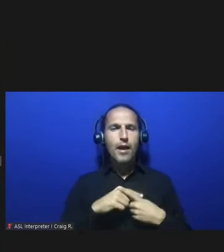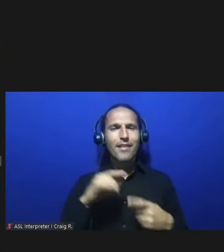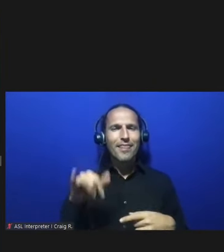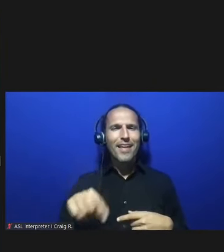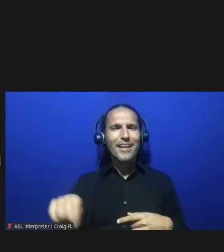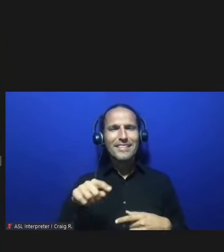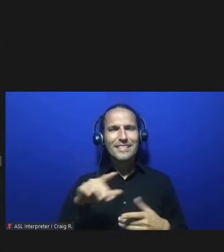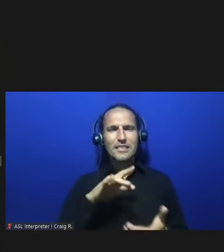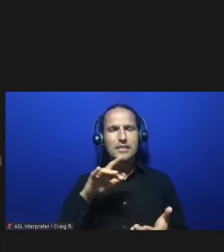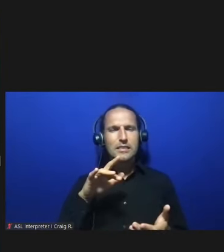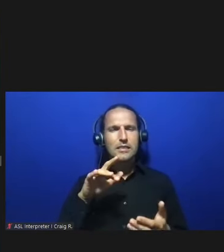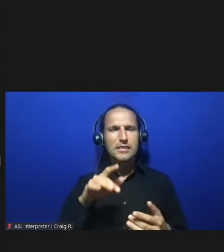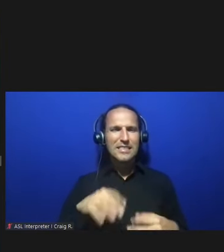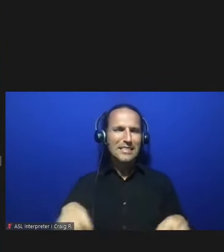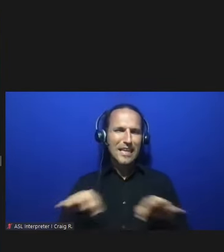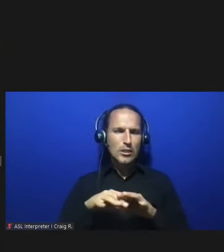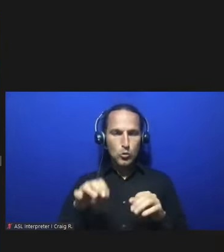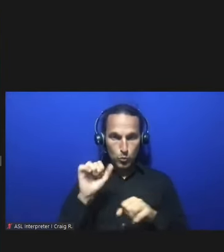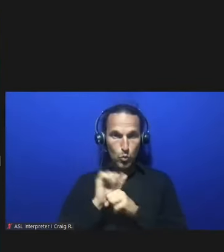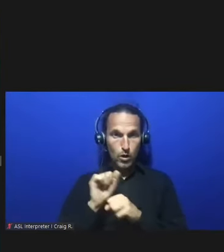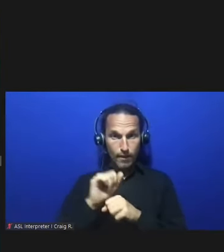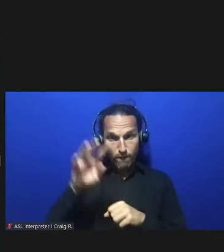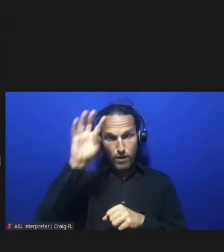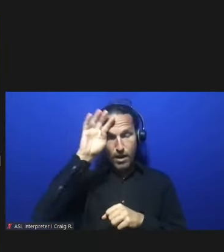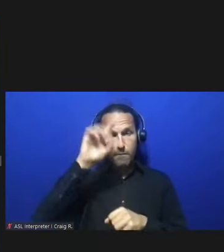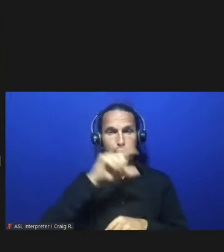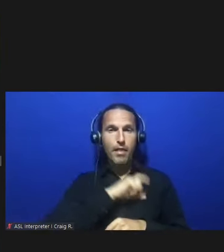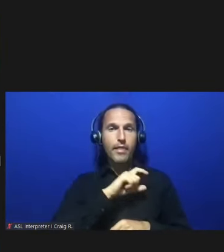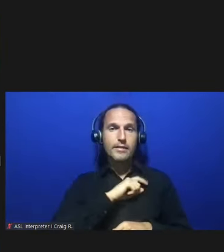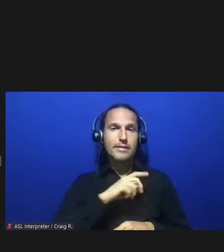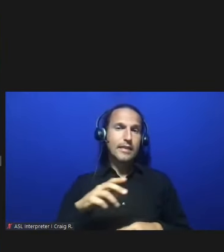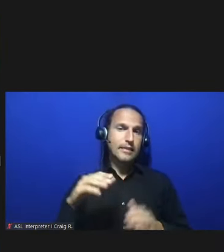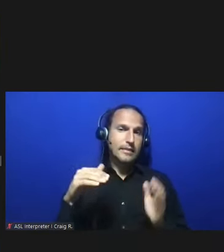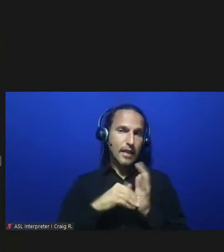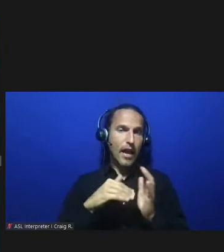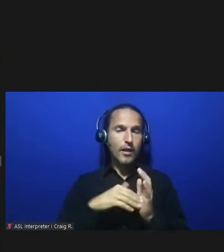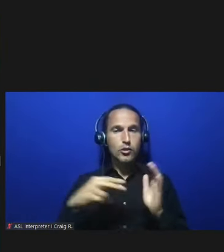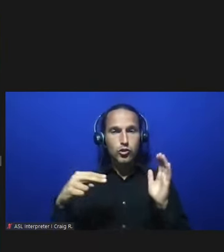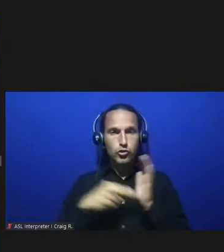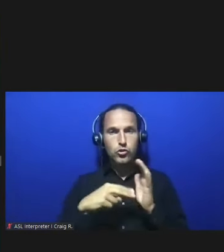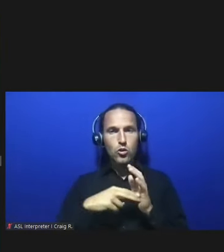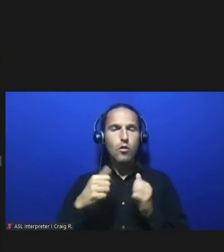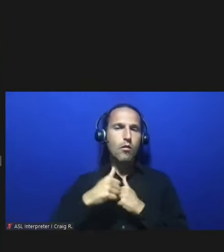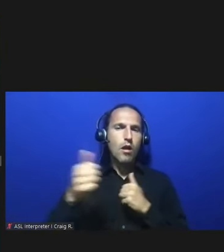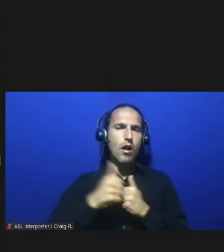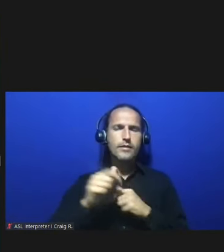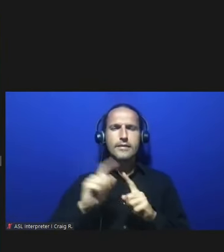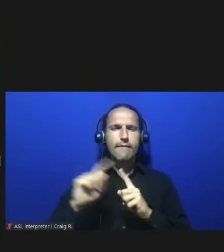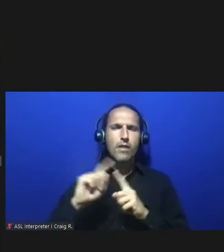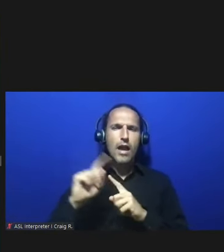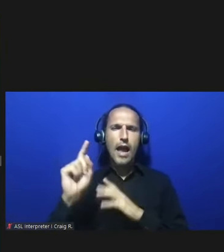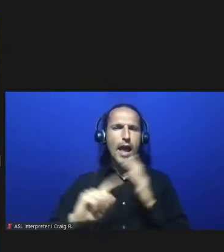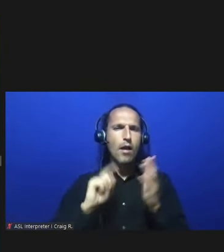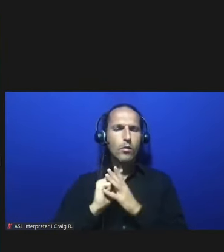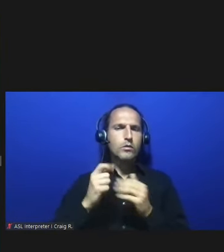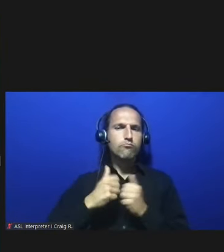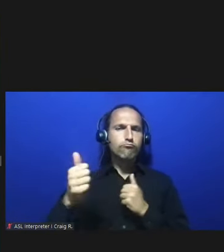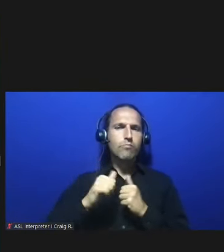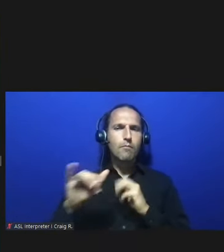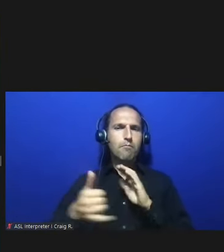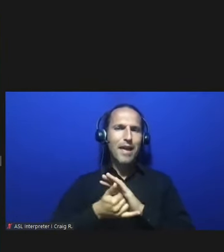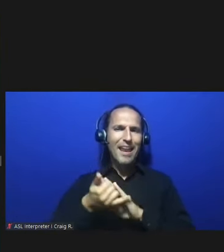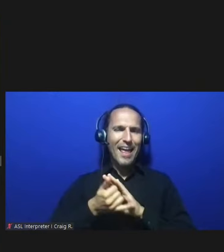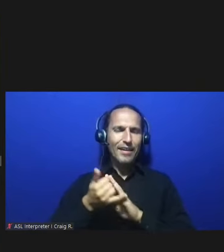workers. Many essential workers, including firefighters, police officers, doctors, and nurses, commute at all hours to Manhattan on their